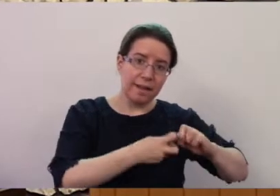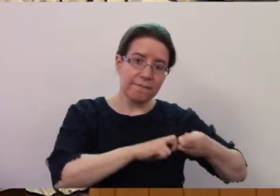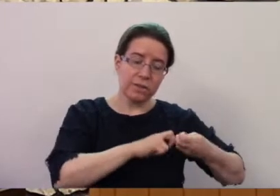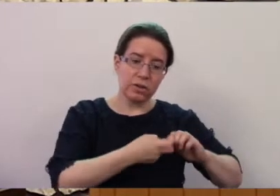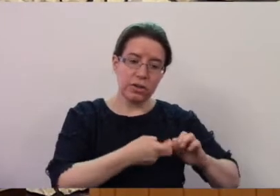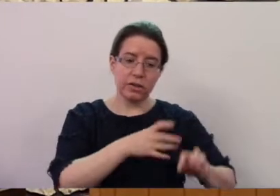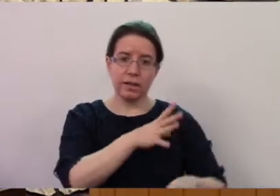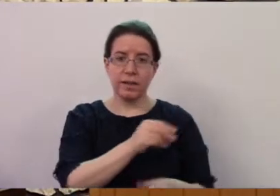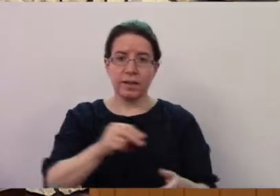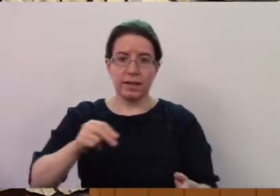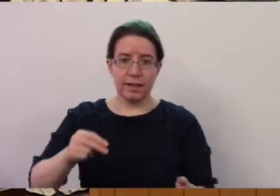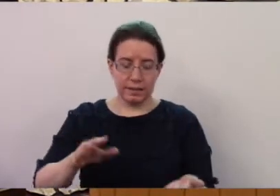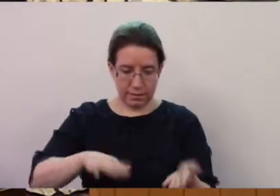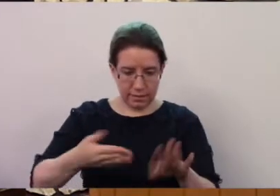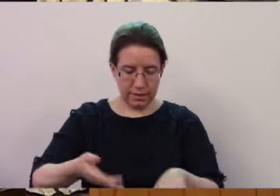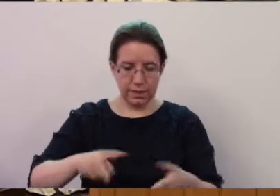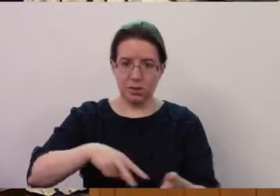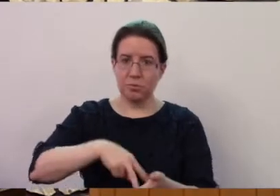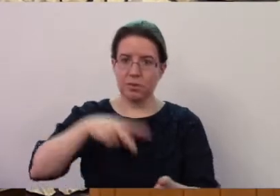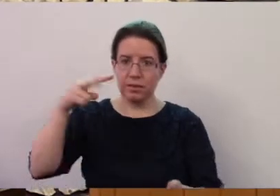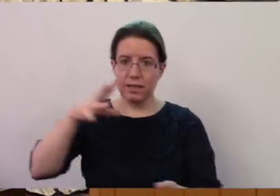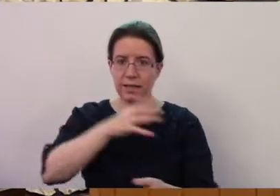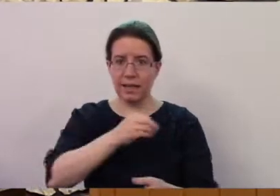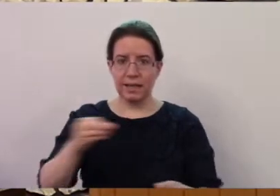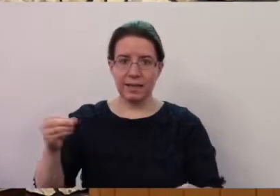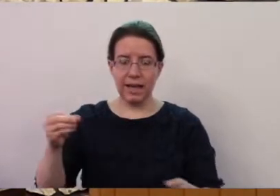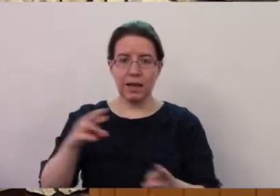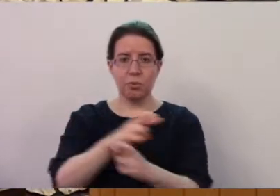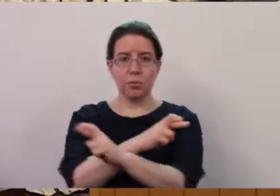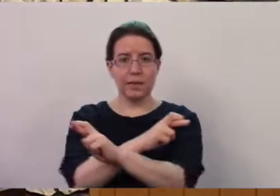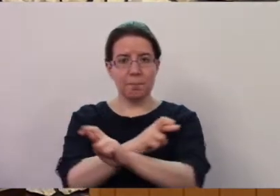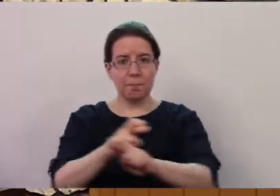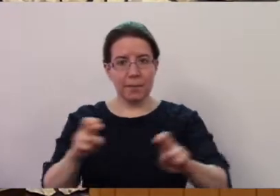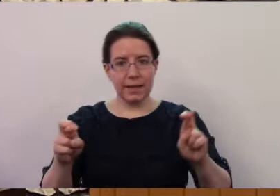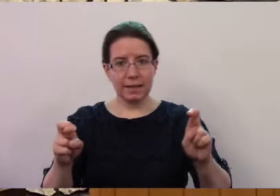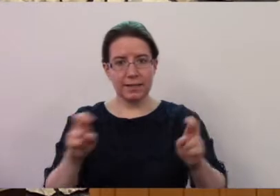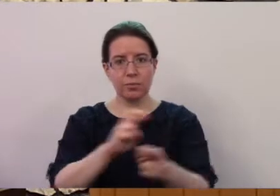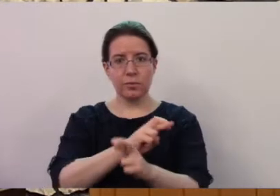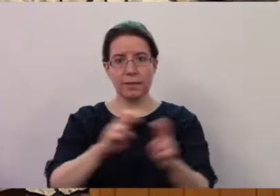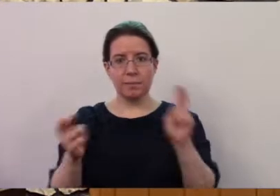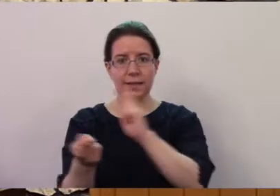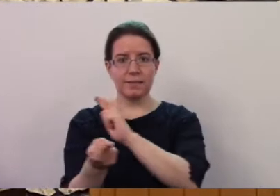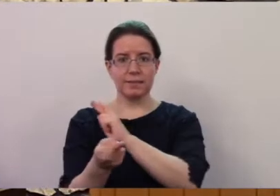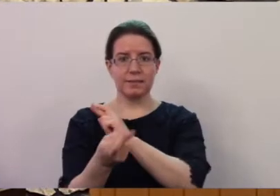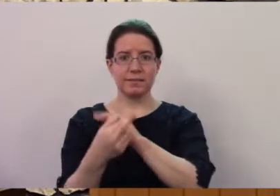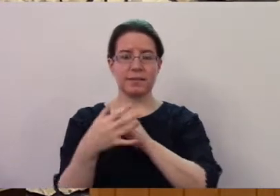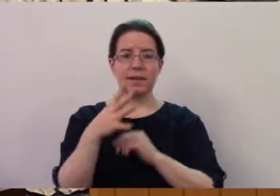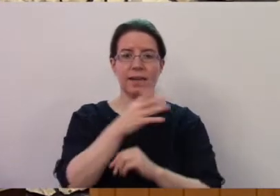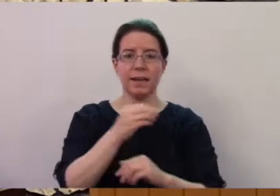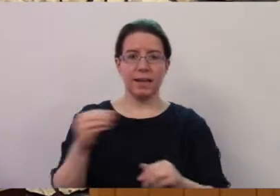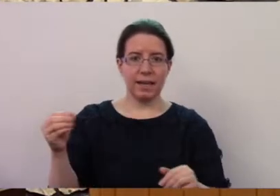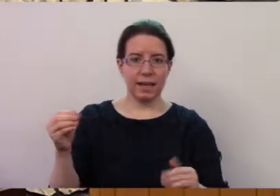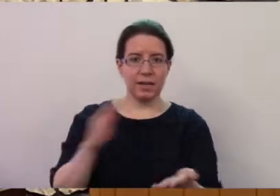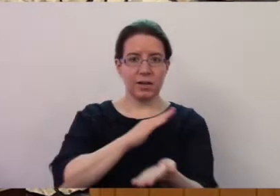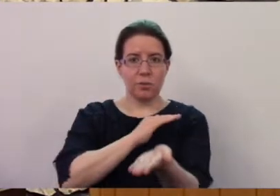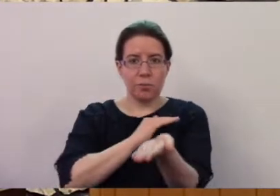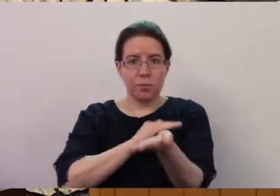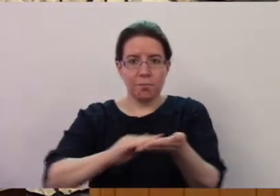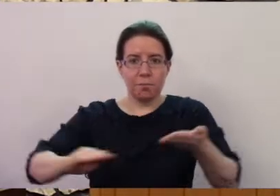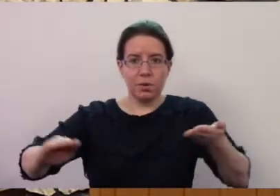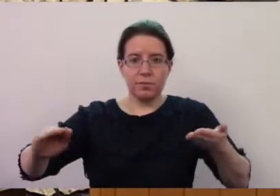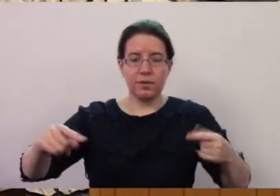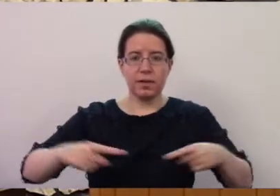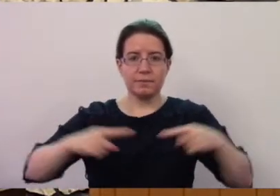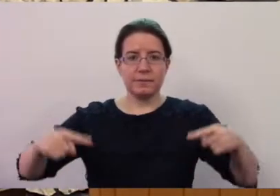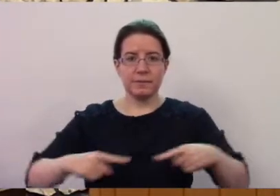third day, and that repentance and remission of sins should be preached in his name, should be preached